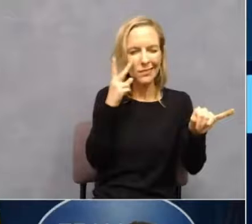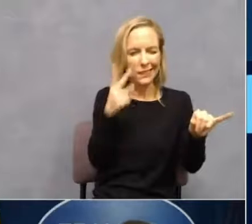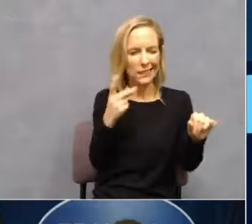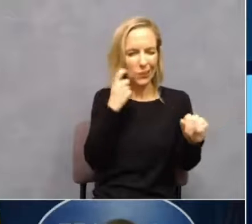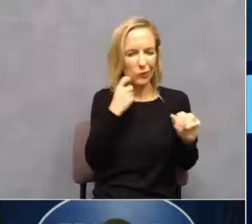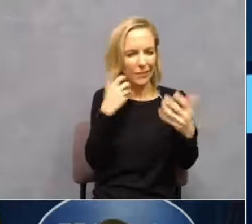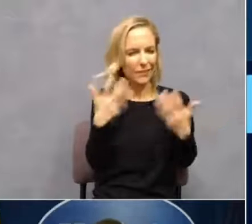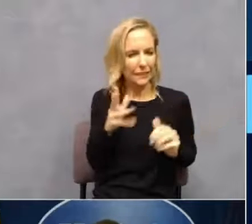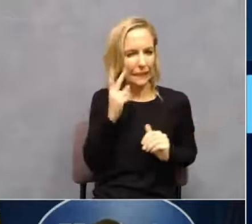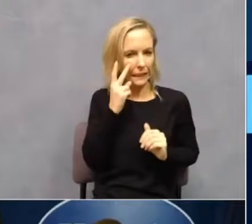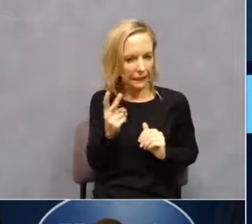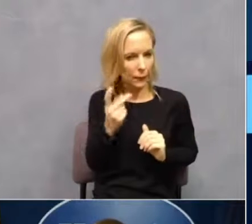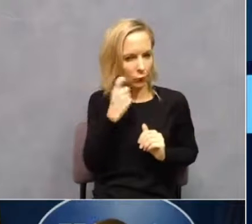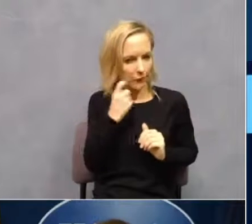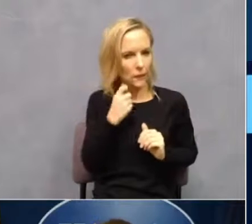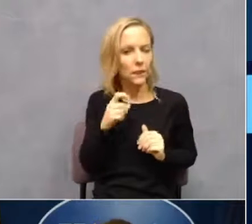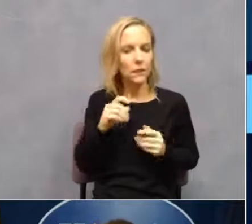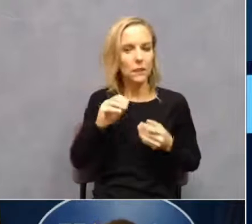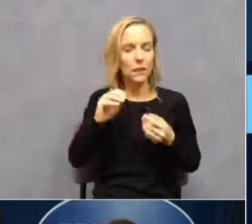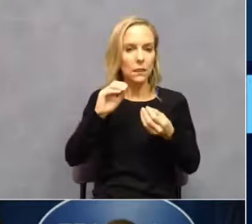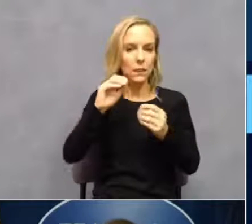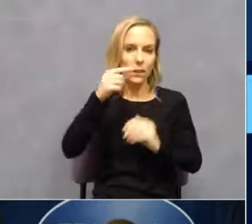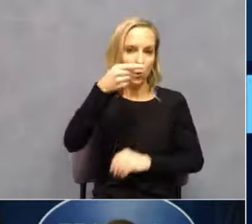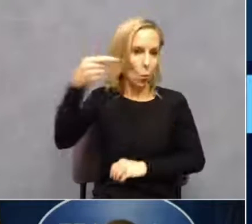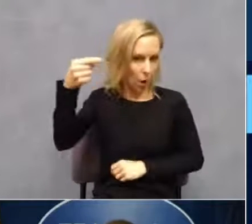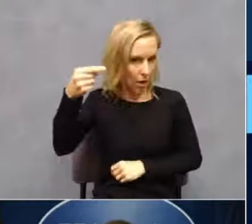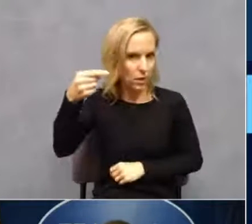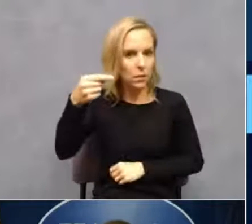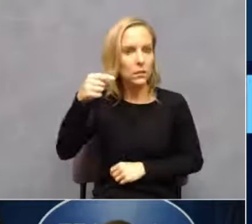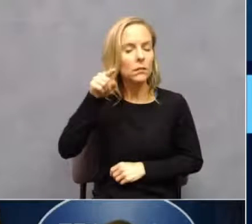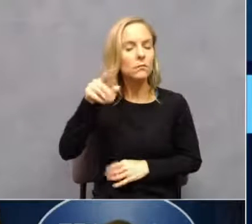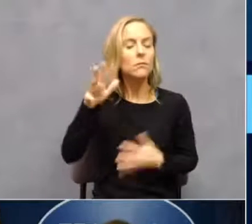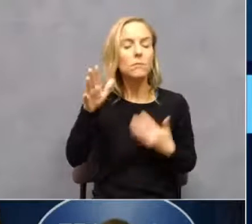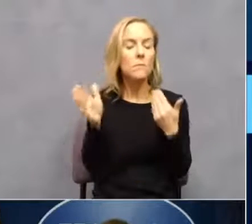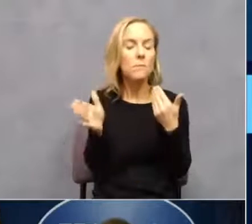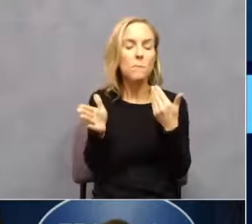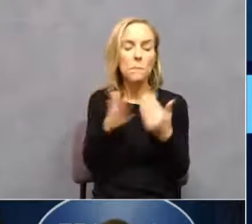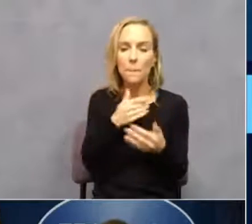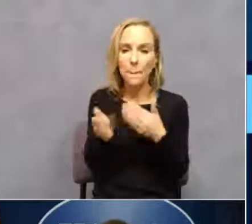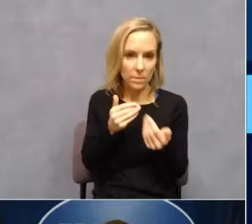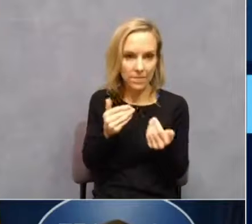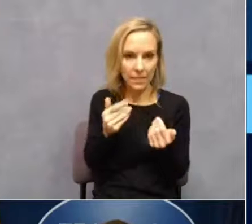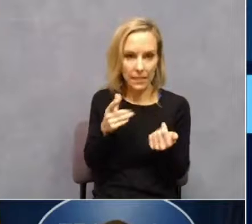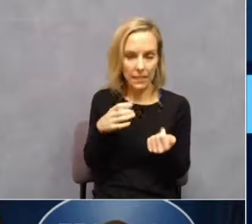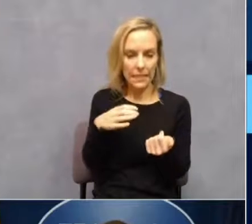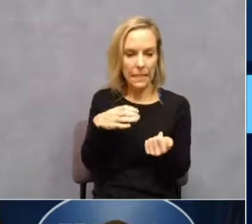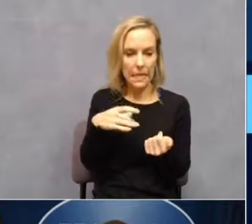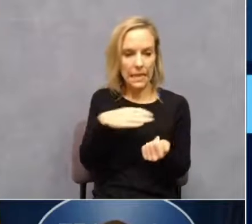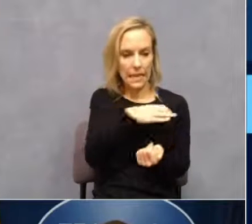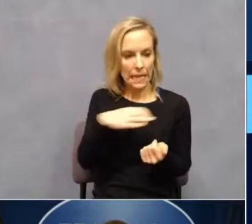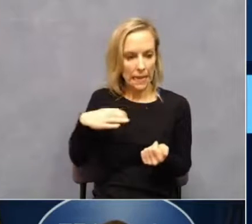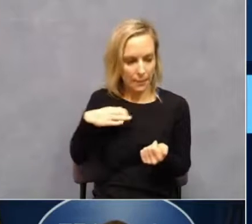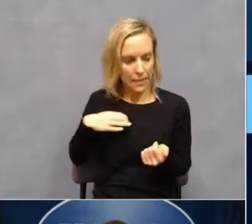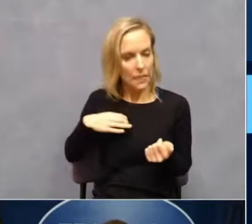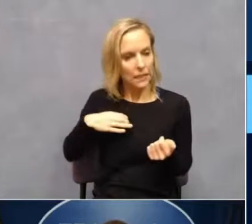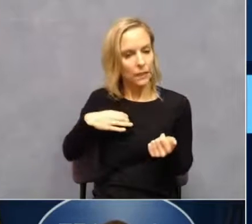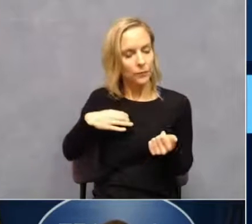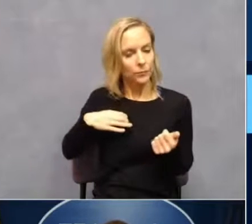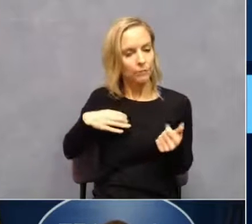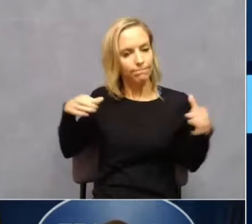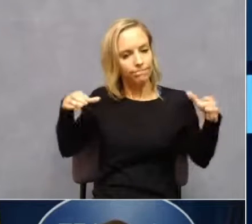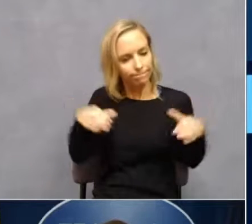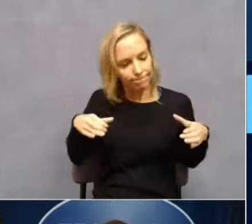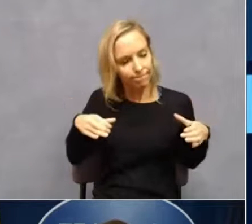Number one, and again, this is despite committee hearings we have where some of